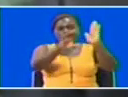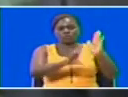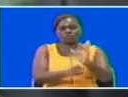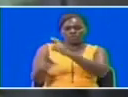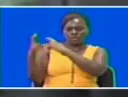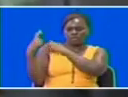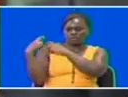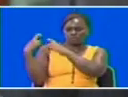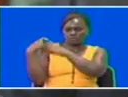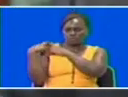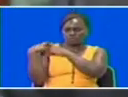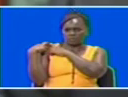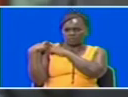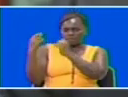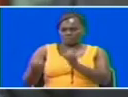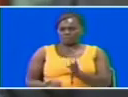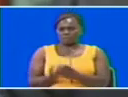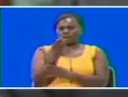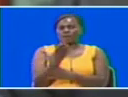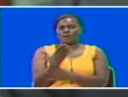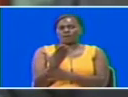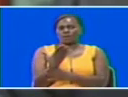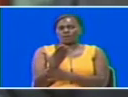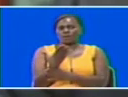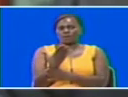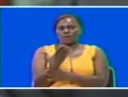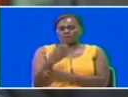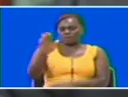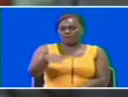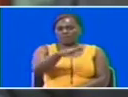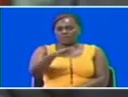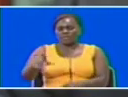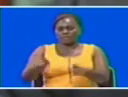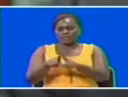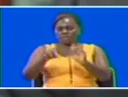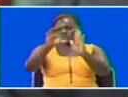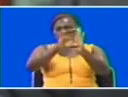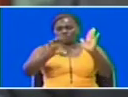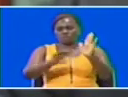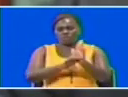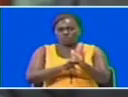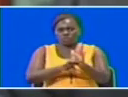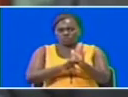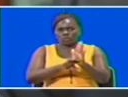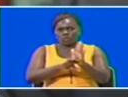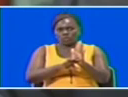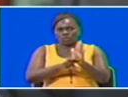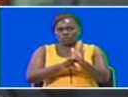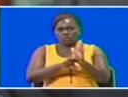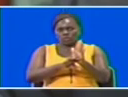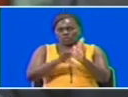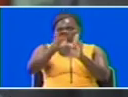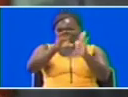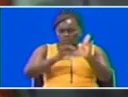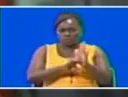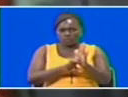obligation. The enacting agent is necessary in Parliament, with the Constitution making the sole repository, which the